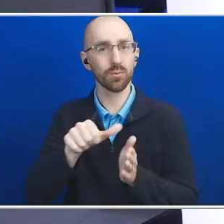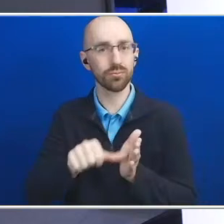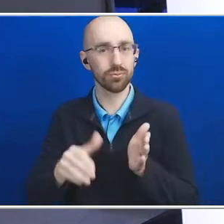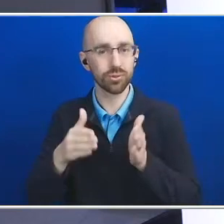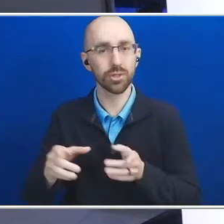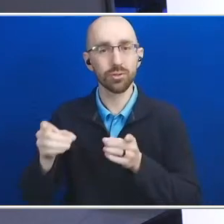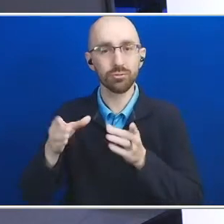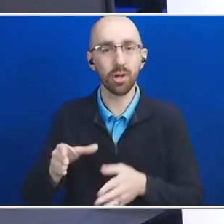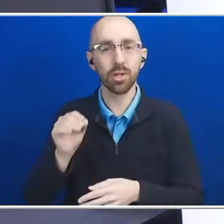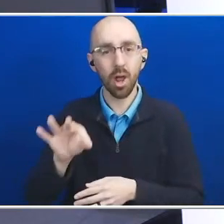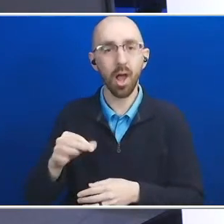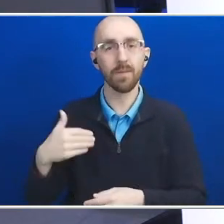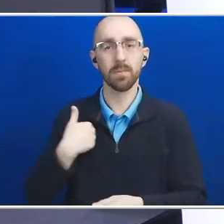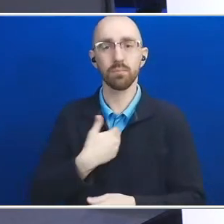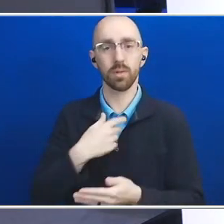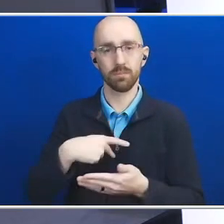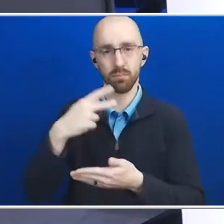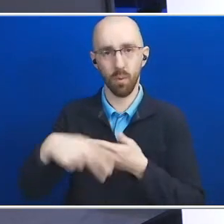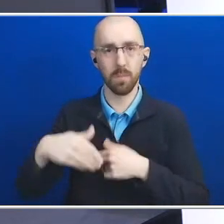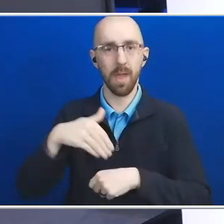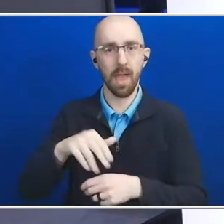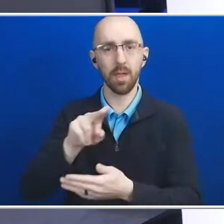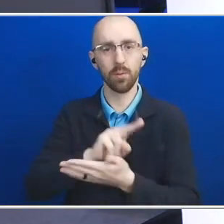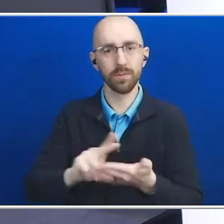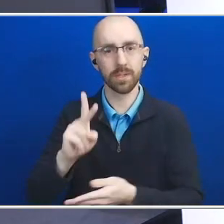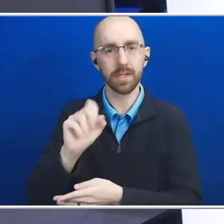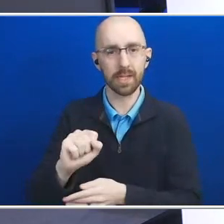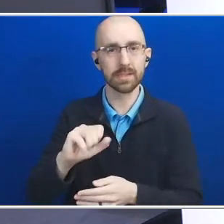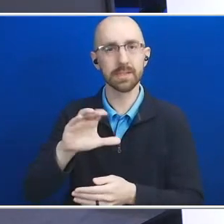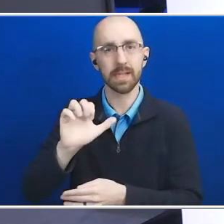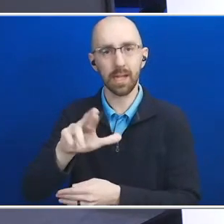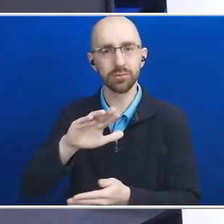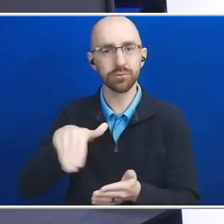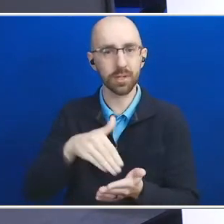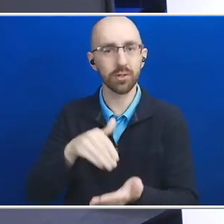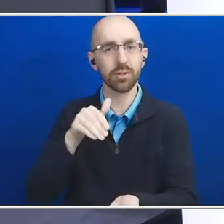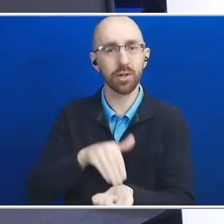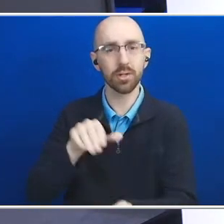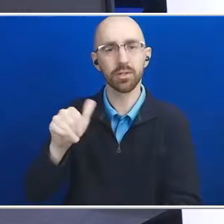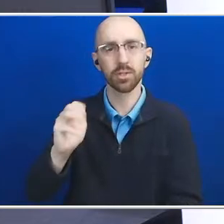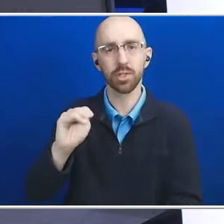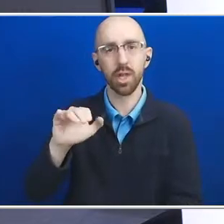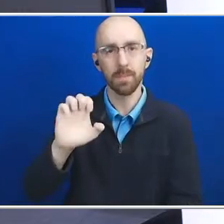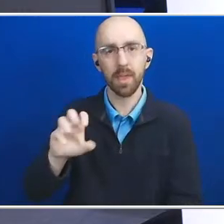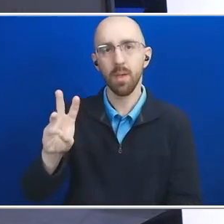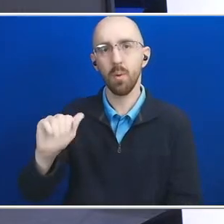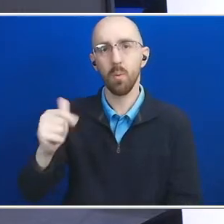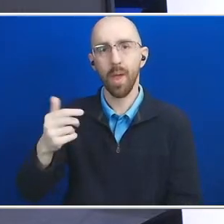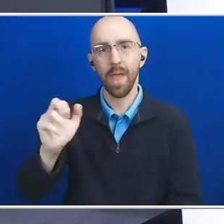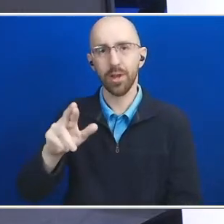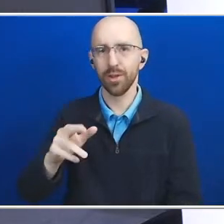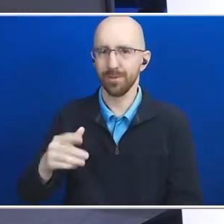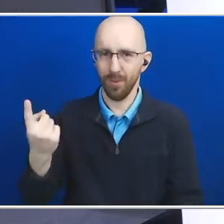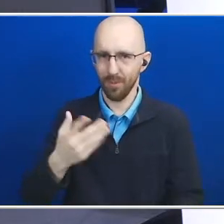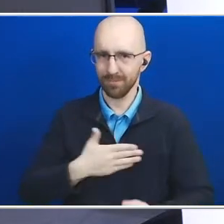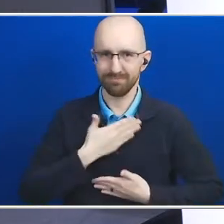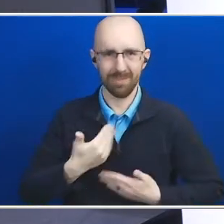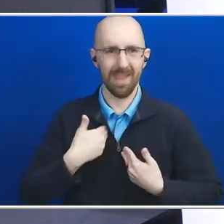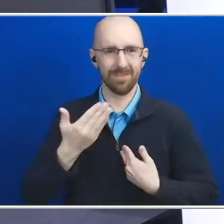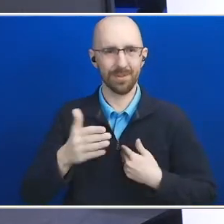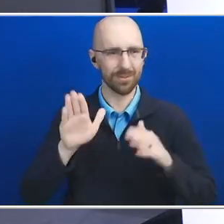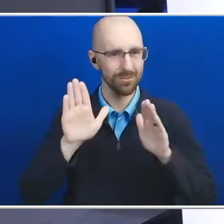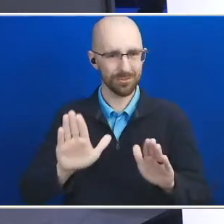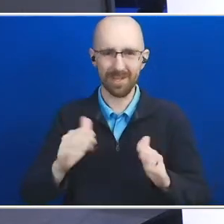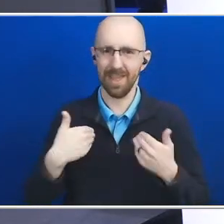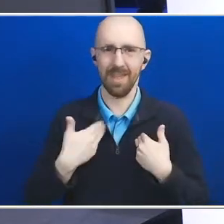breast program at the University of Kansas Cancer Center, Dr. Jamie Wagner. Always glad to have you. Thank you. It's great to be back. Yes, great to have you.